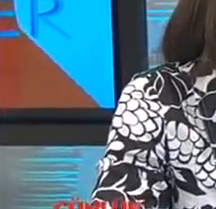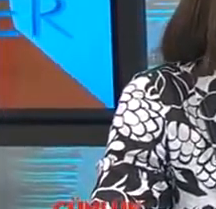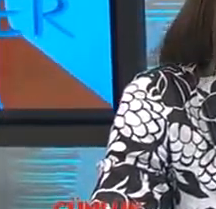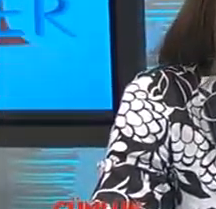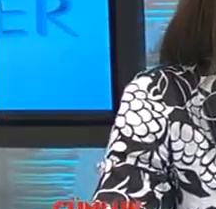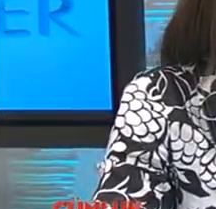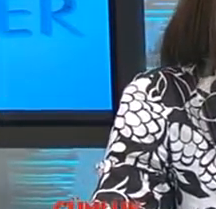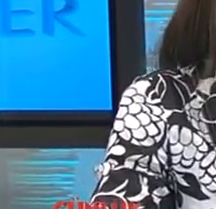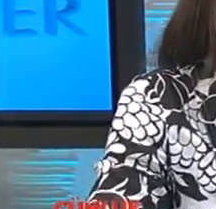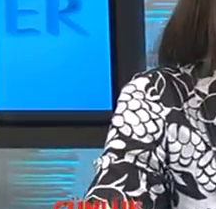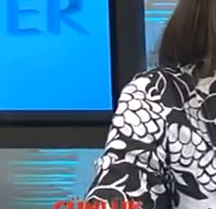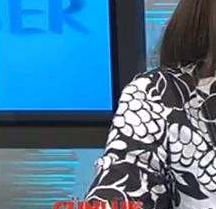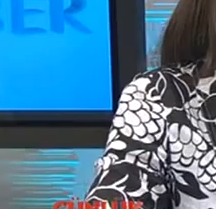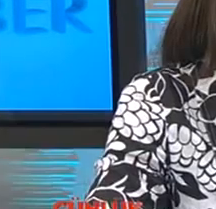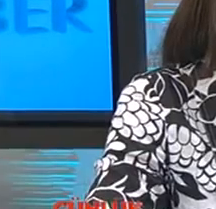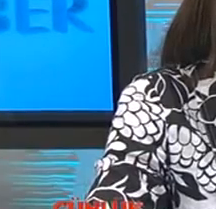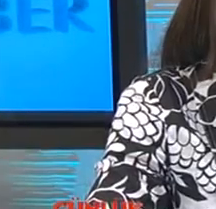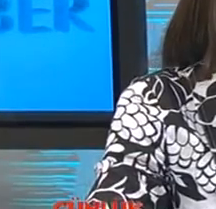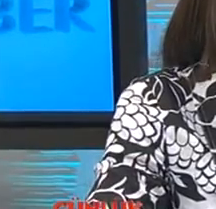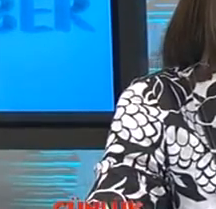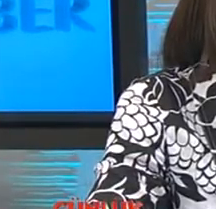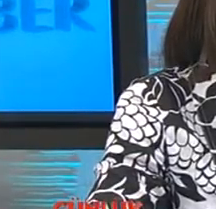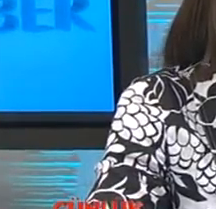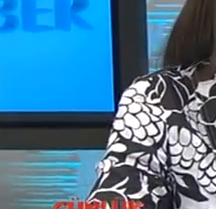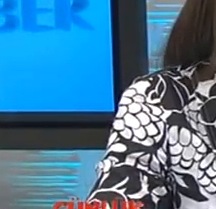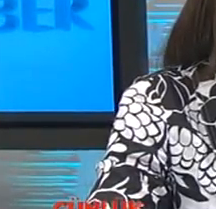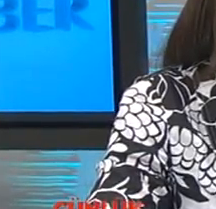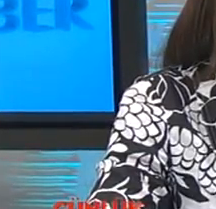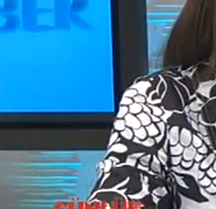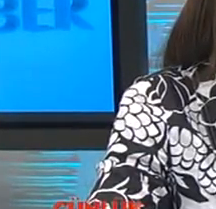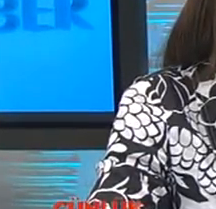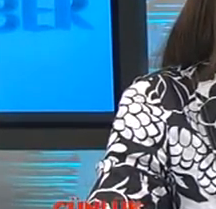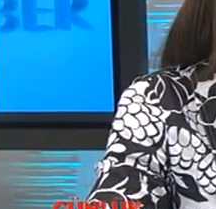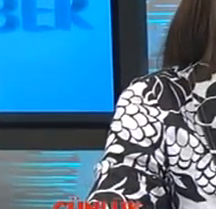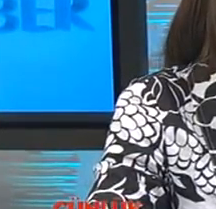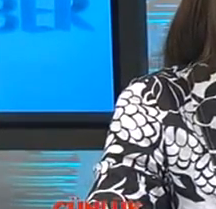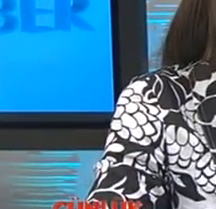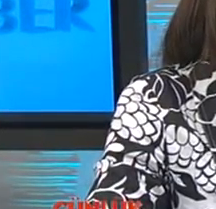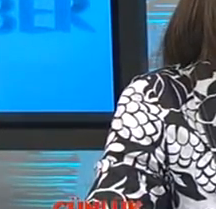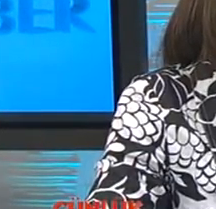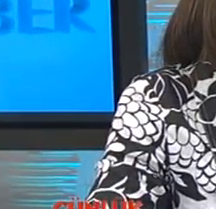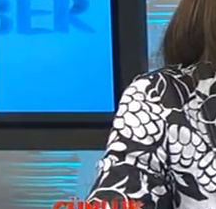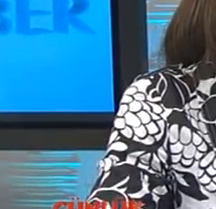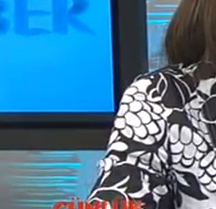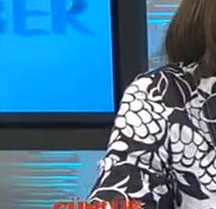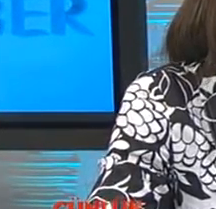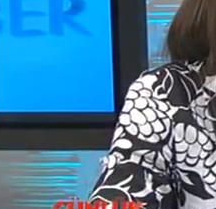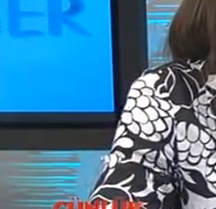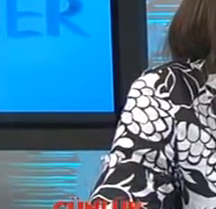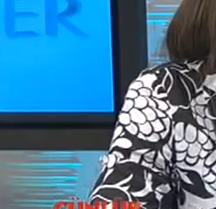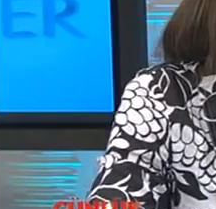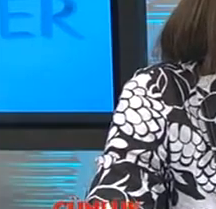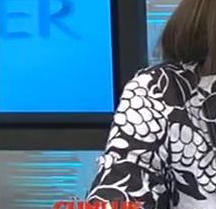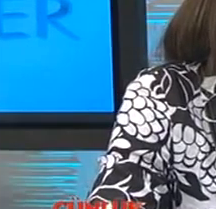that these are very basic properties that children learn very early on, and we know